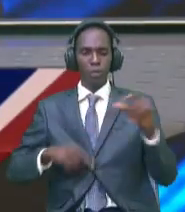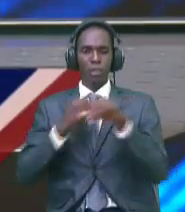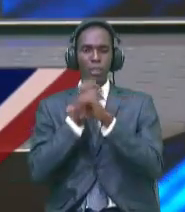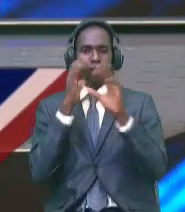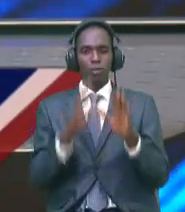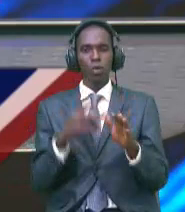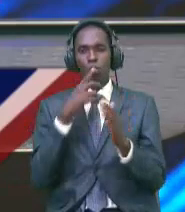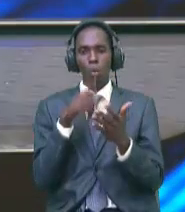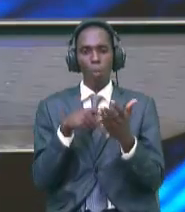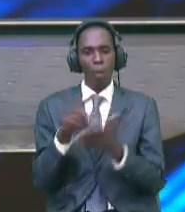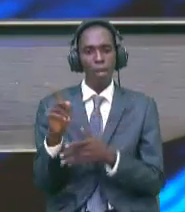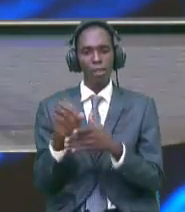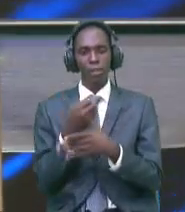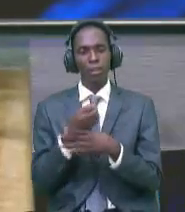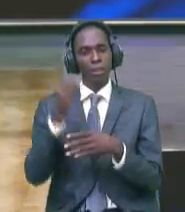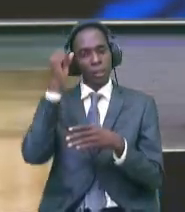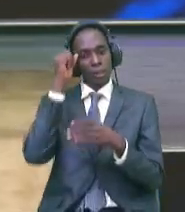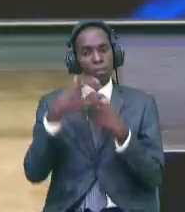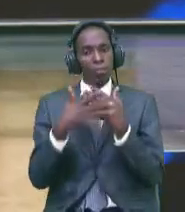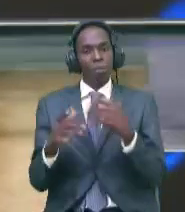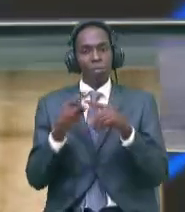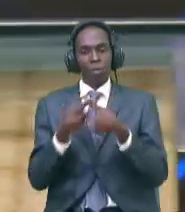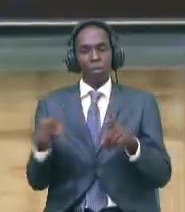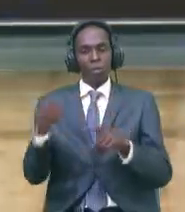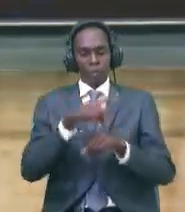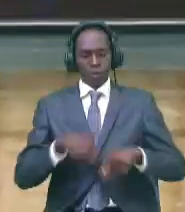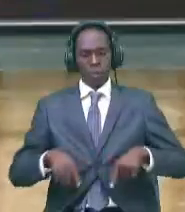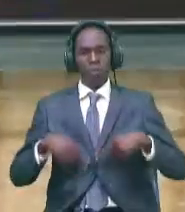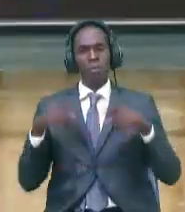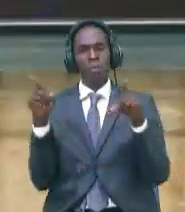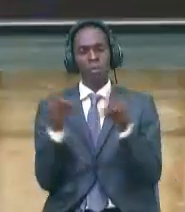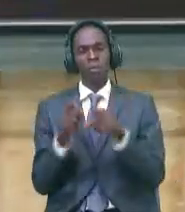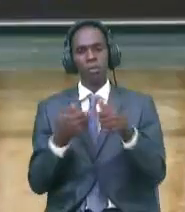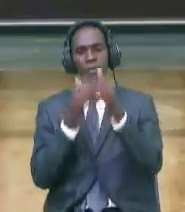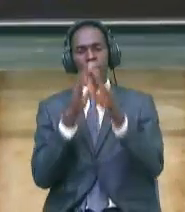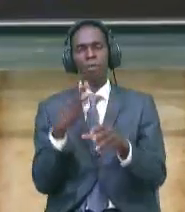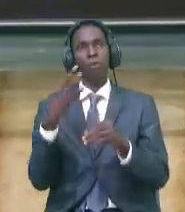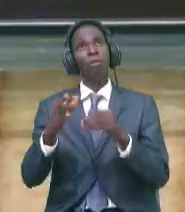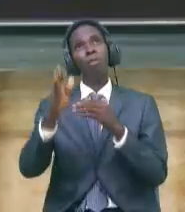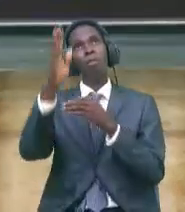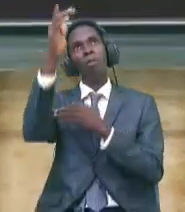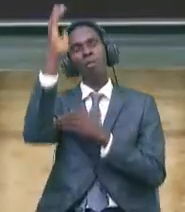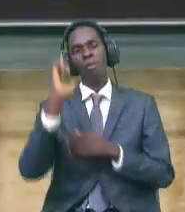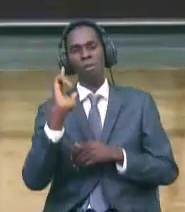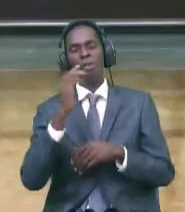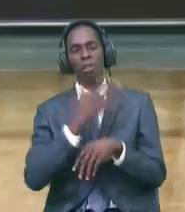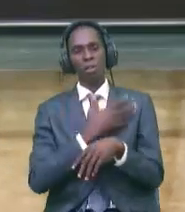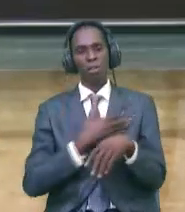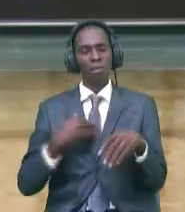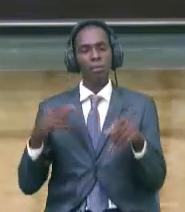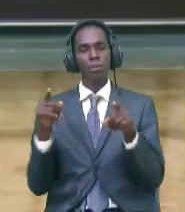who shed his blood, but you live as followers of God, as dear children,